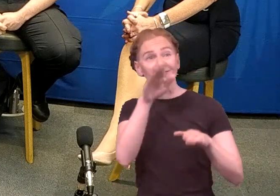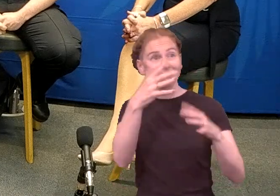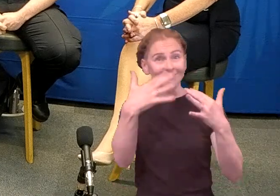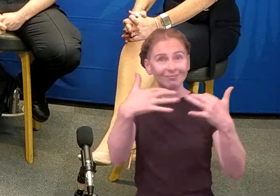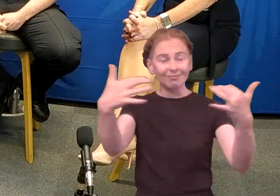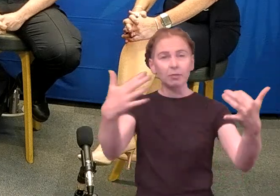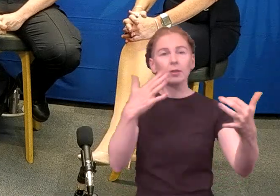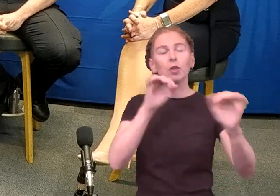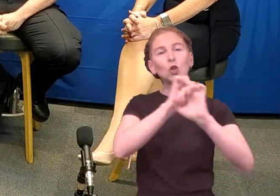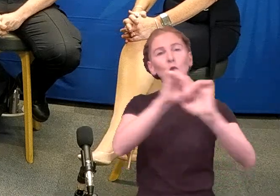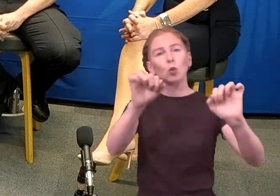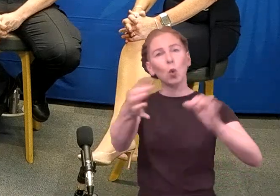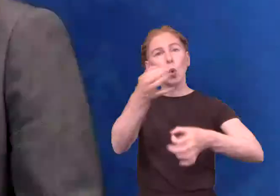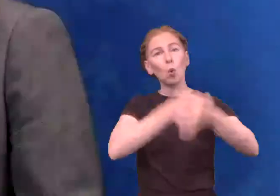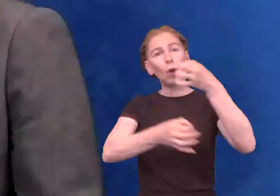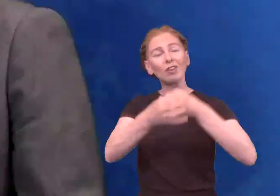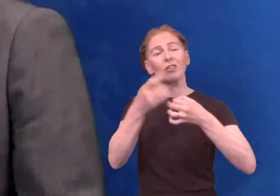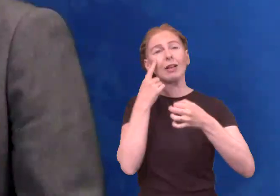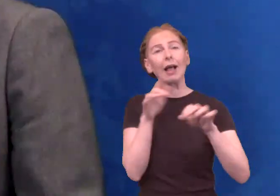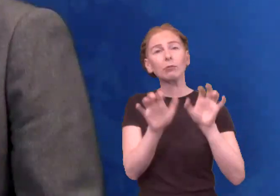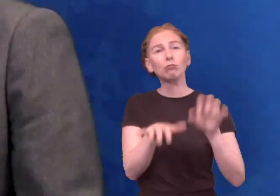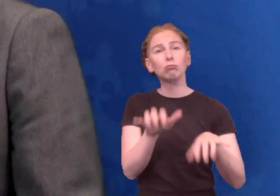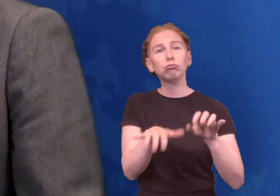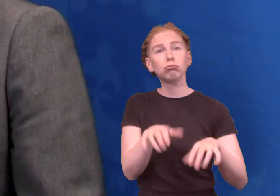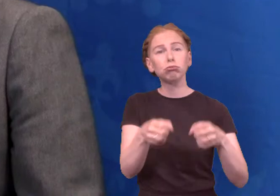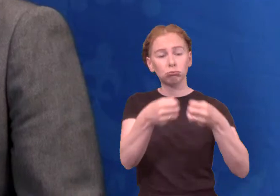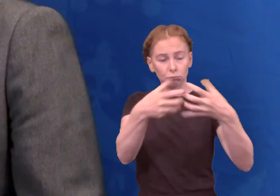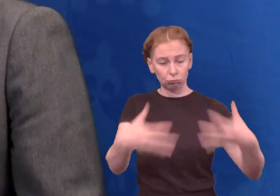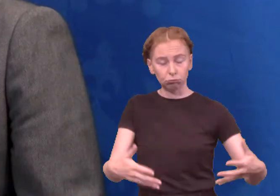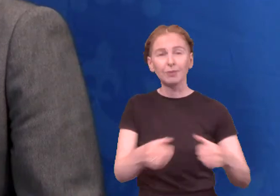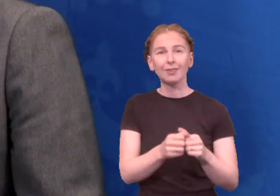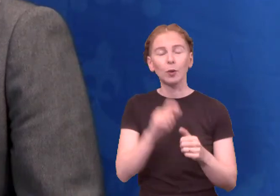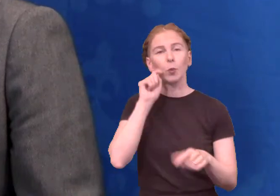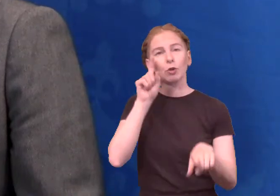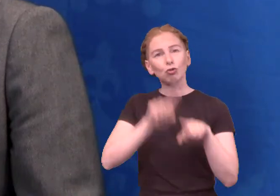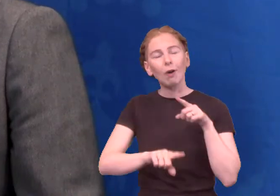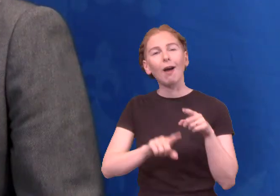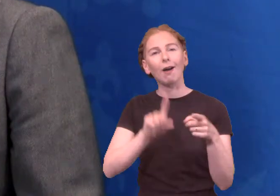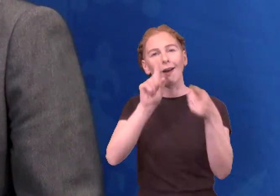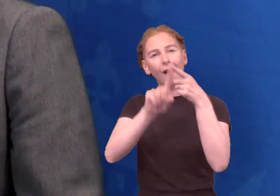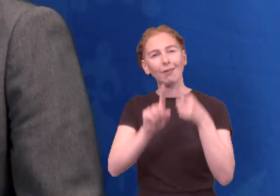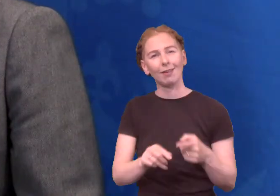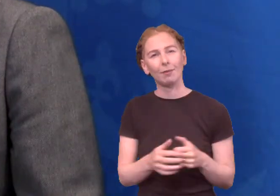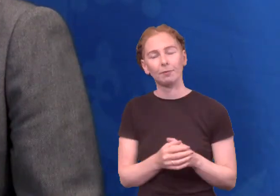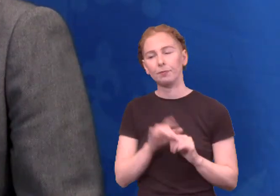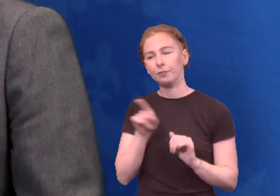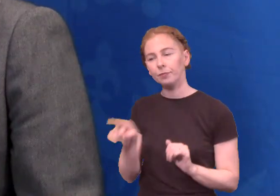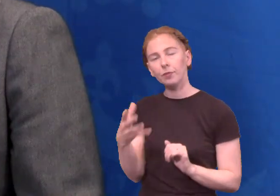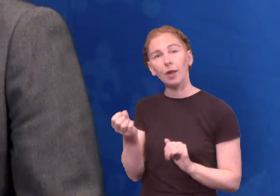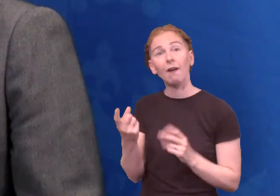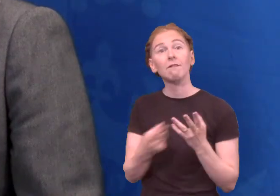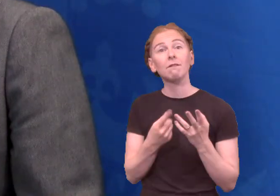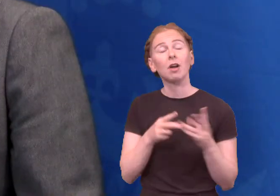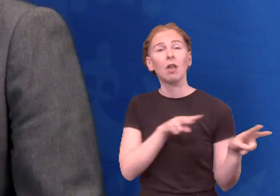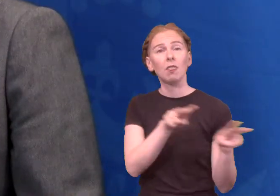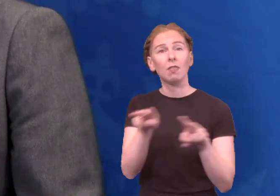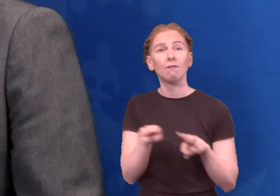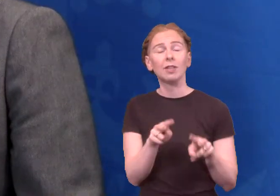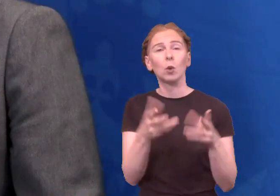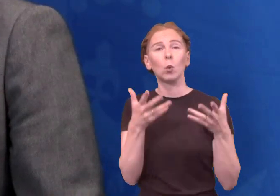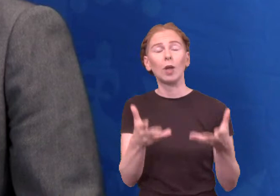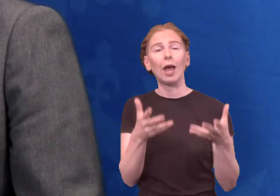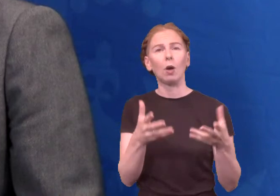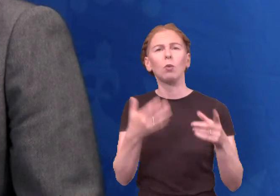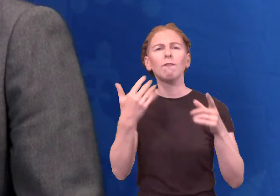our best to answer them as we go or at the end. We've now got a video created by Kent Police that might make you think twice